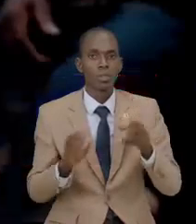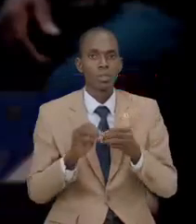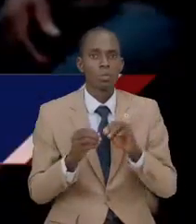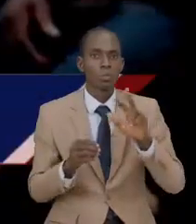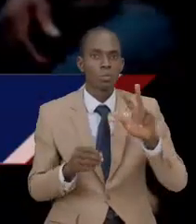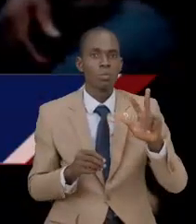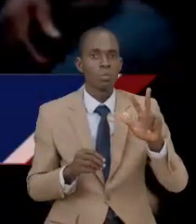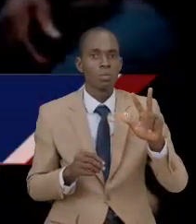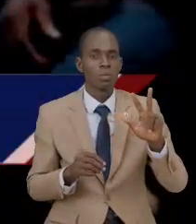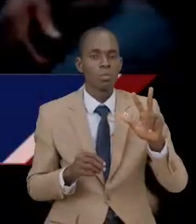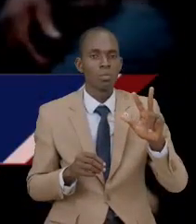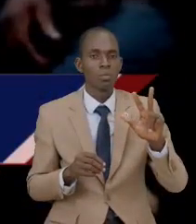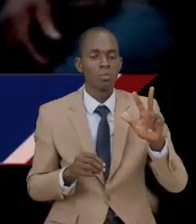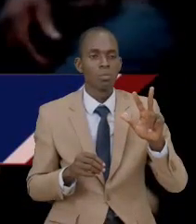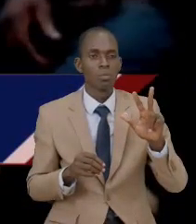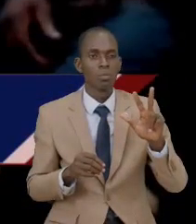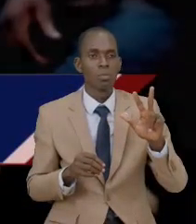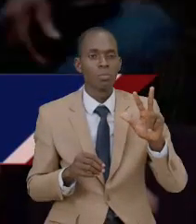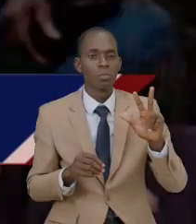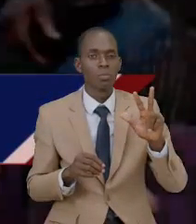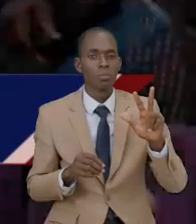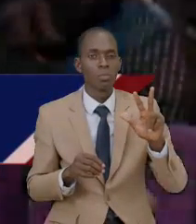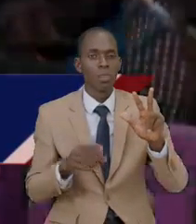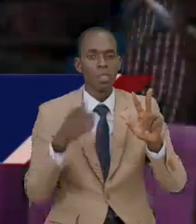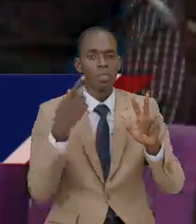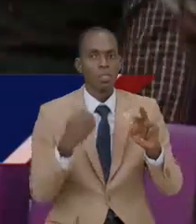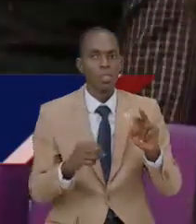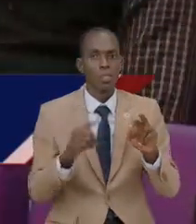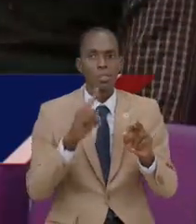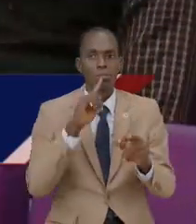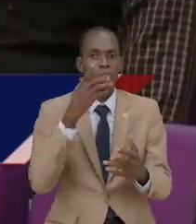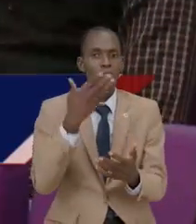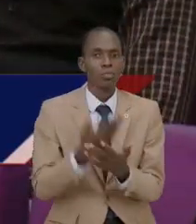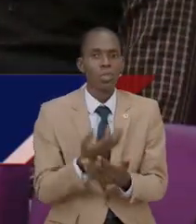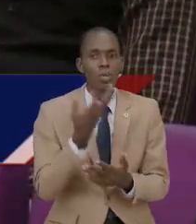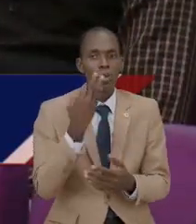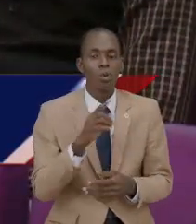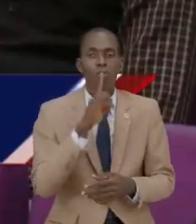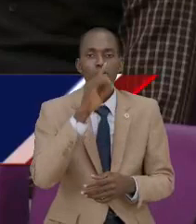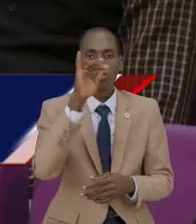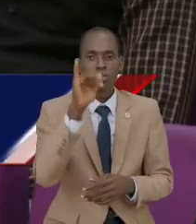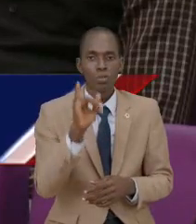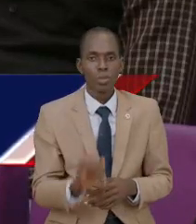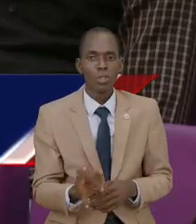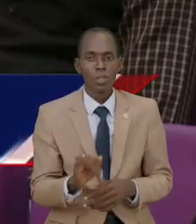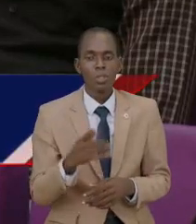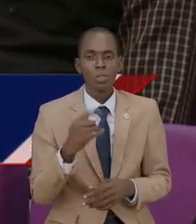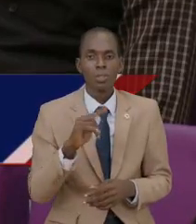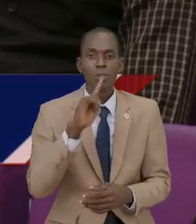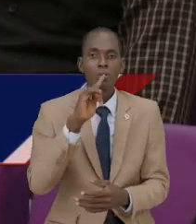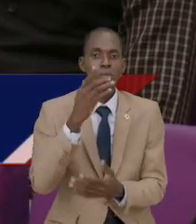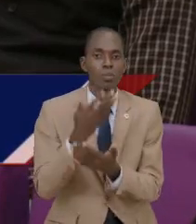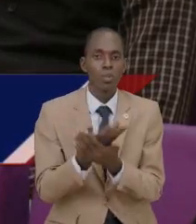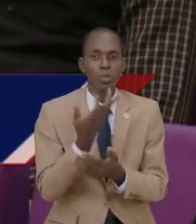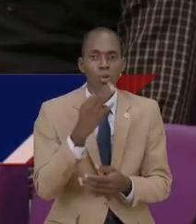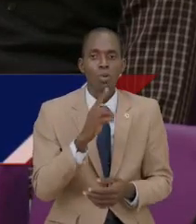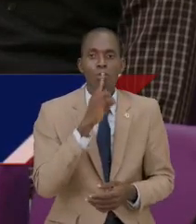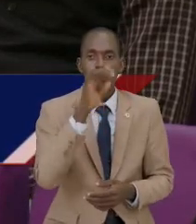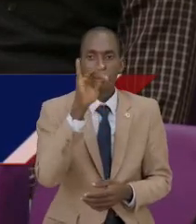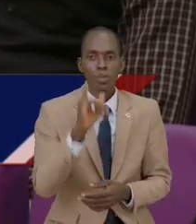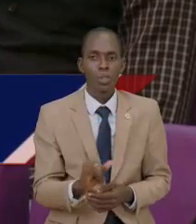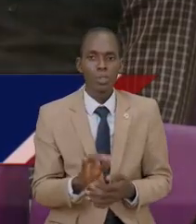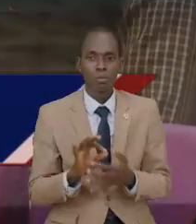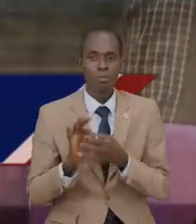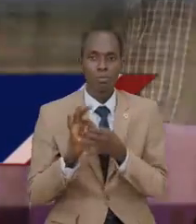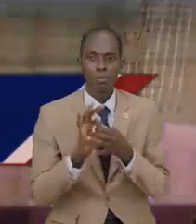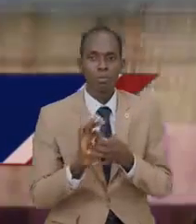is the sign of truly belonging to Christ. The sign of